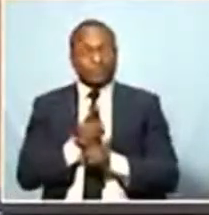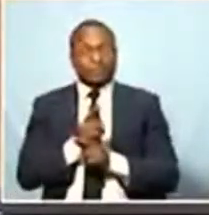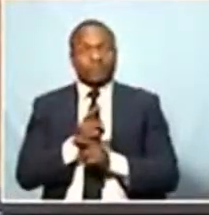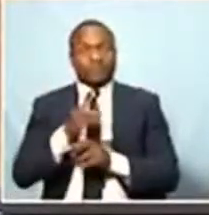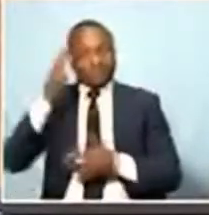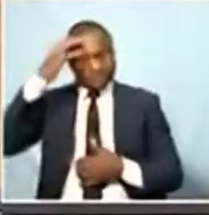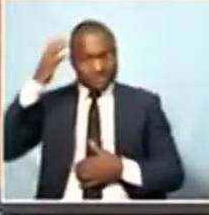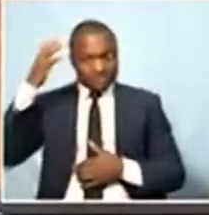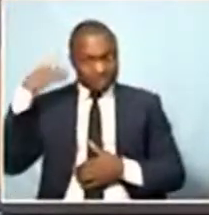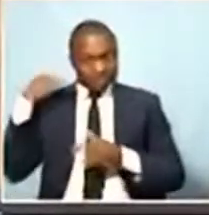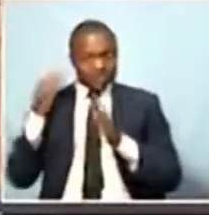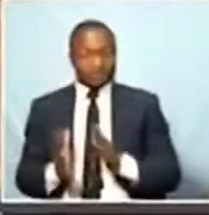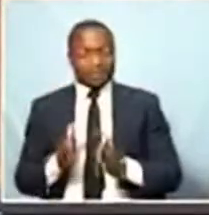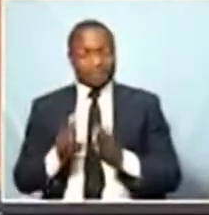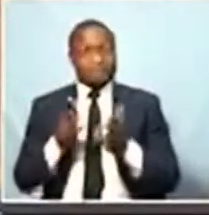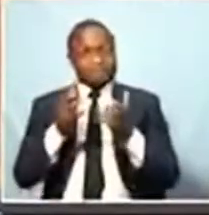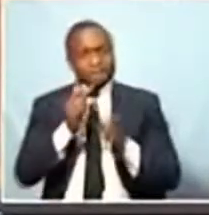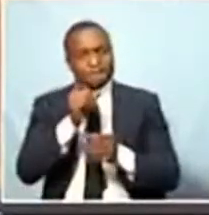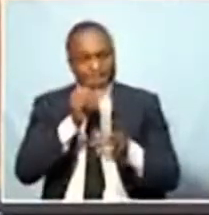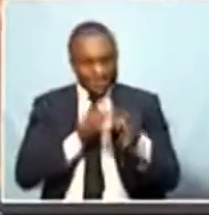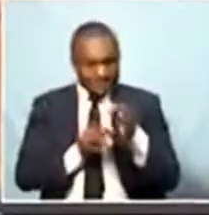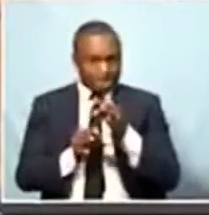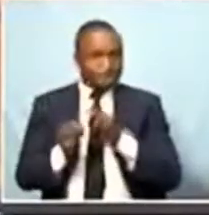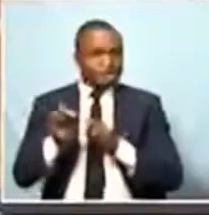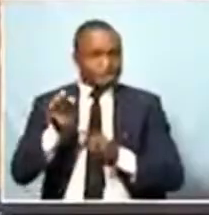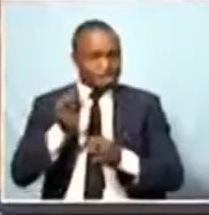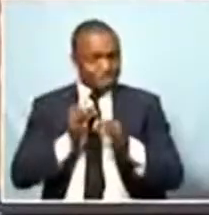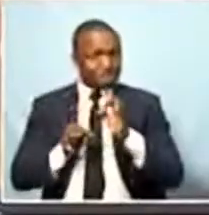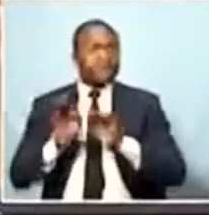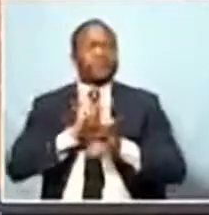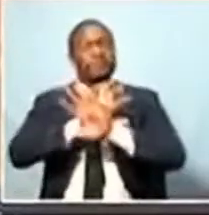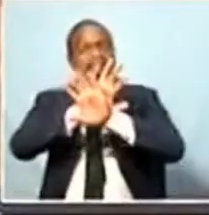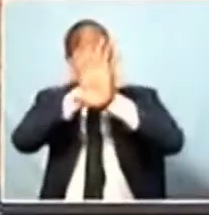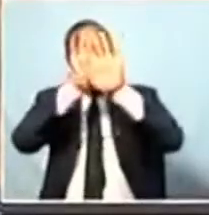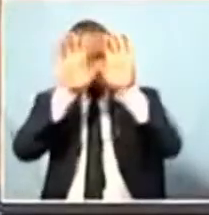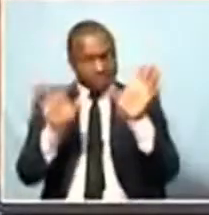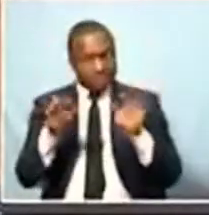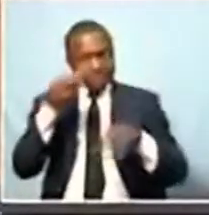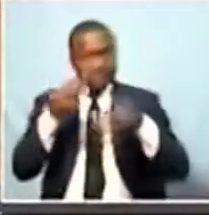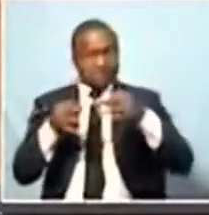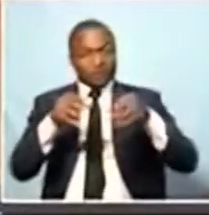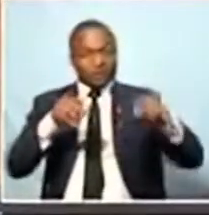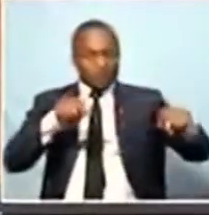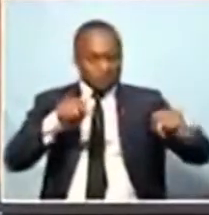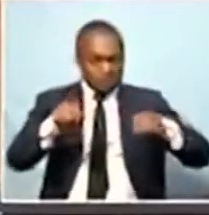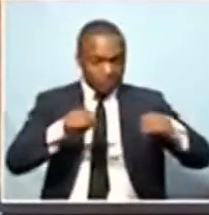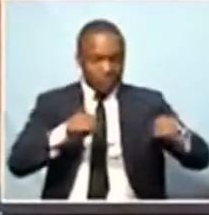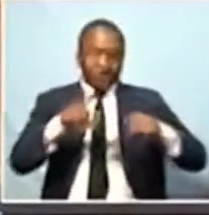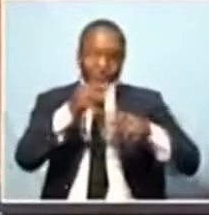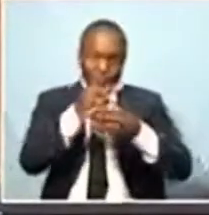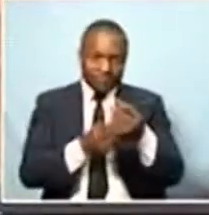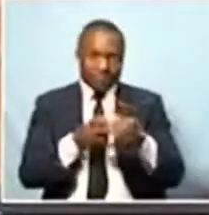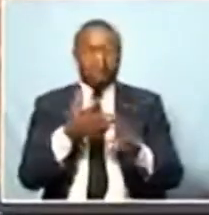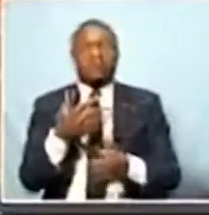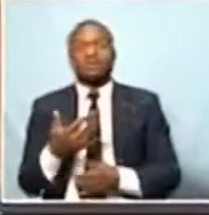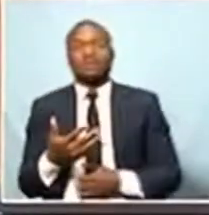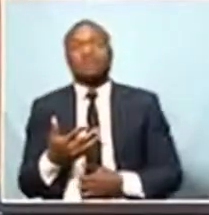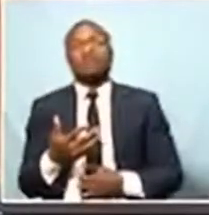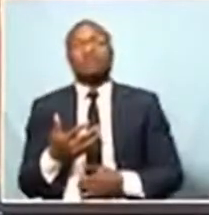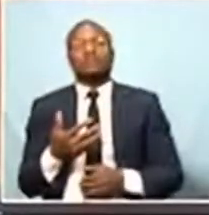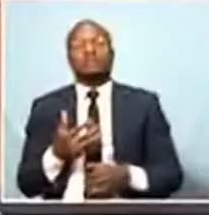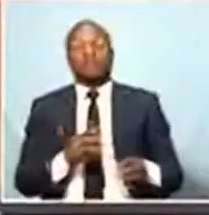if you are ably handling both aspects, including the human rights of